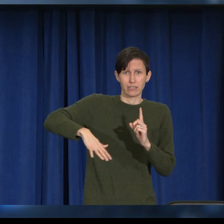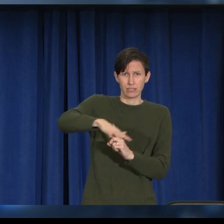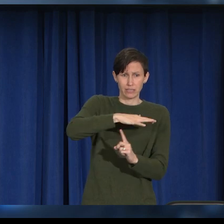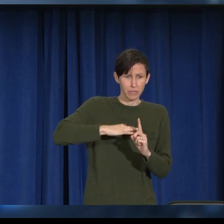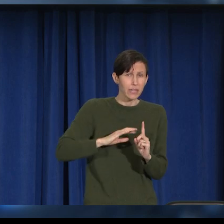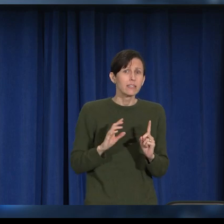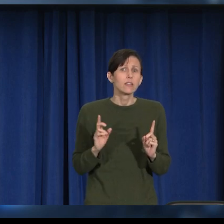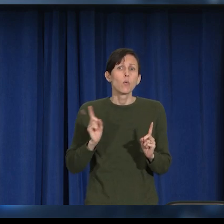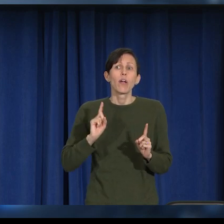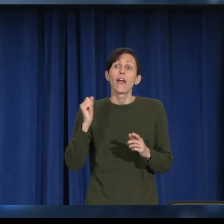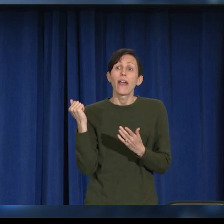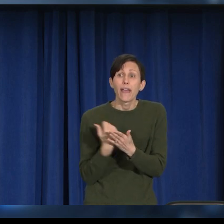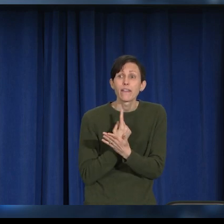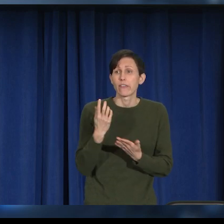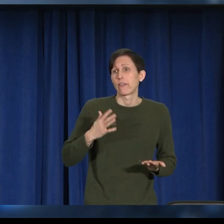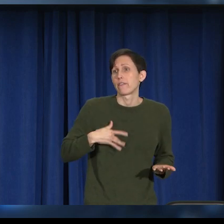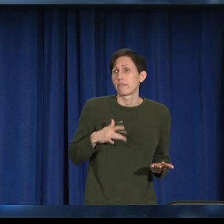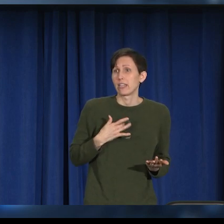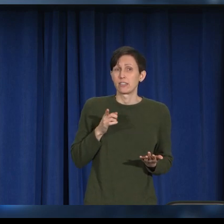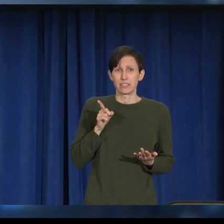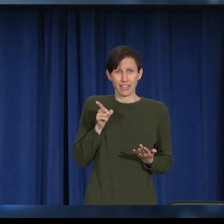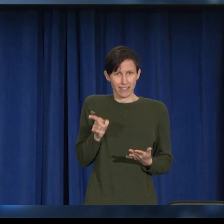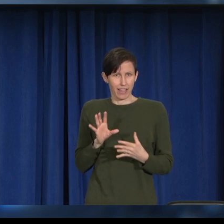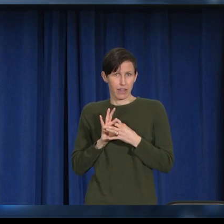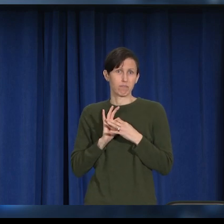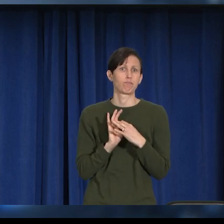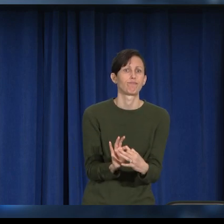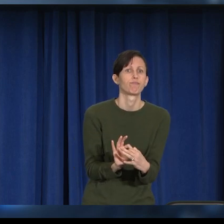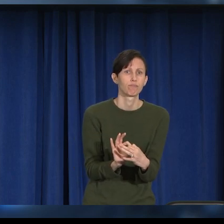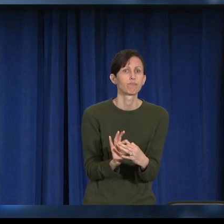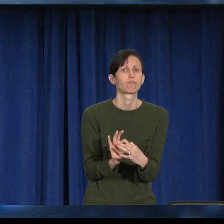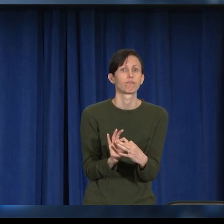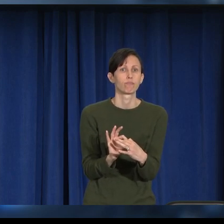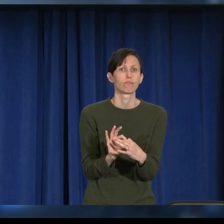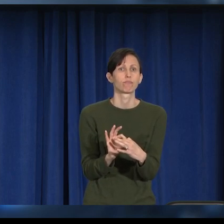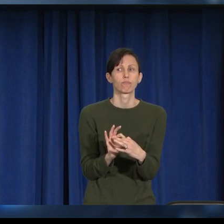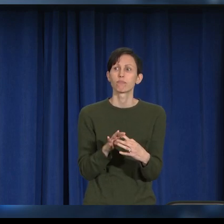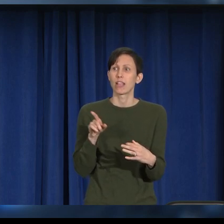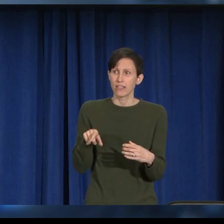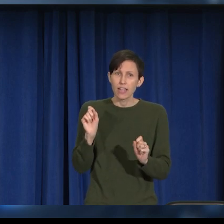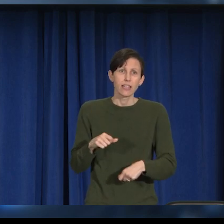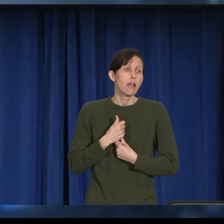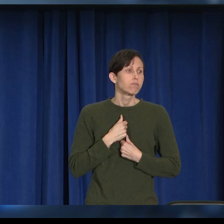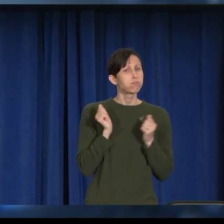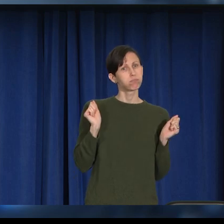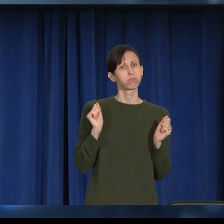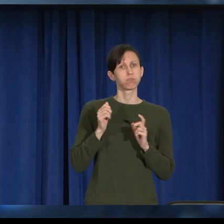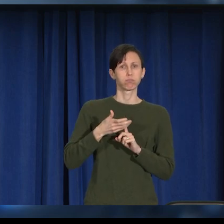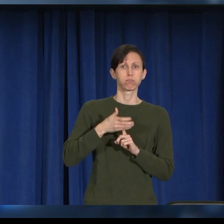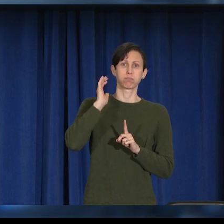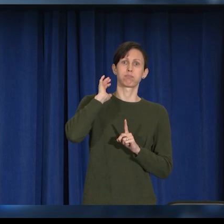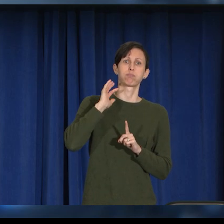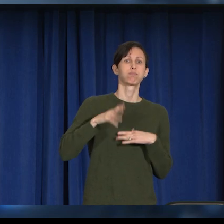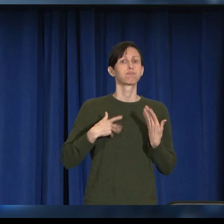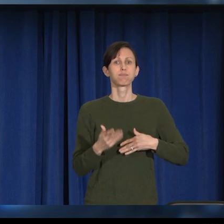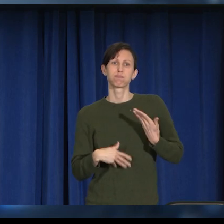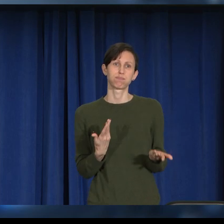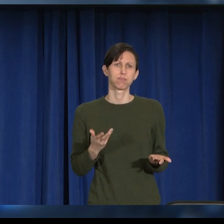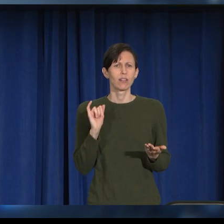everyone feels like they have a place and that they belong and that they can be true to themselves. And that's just so